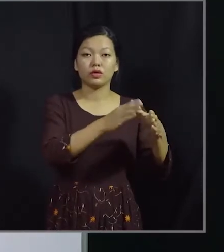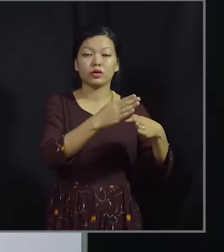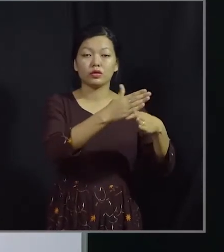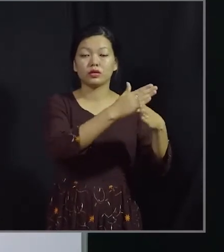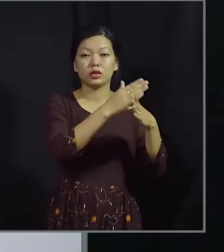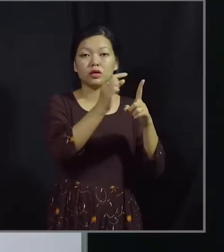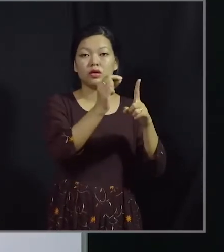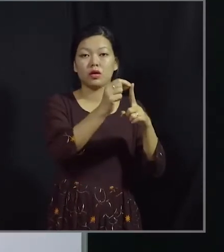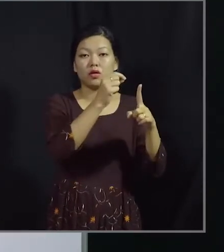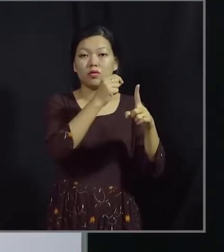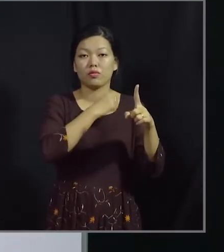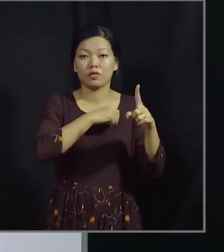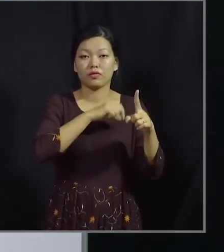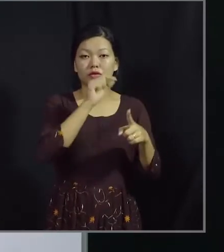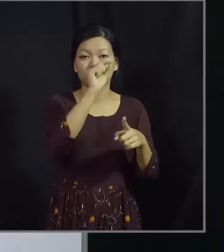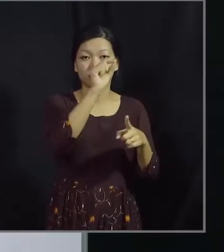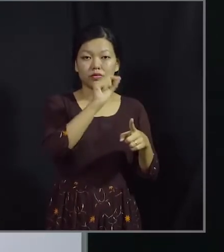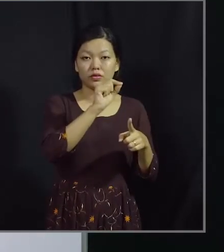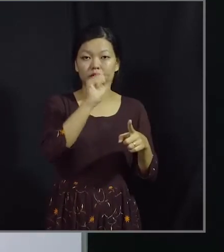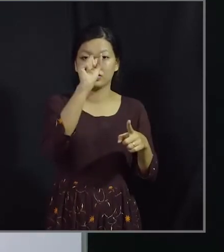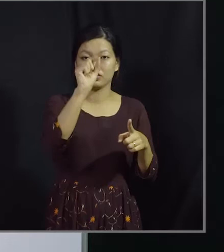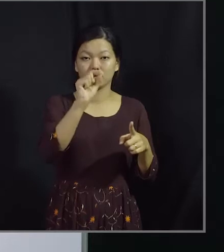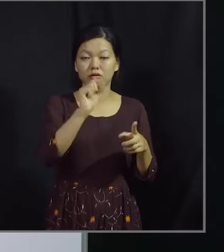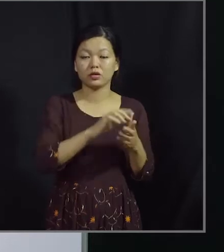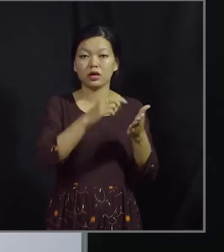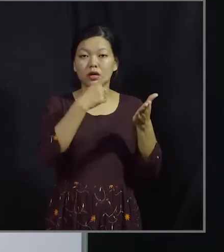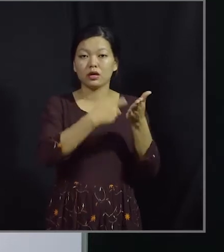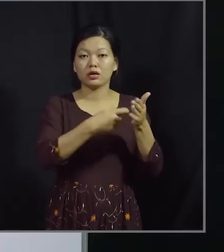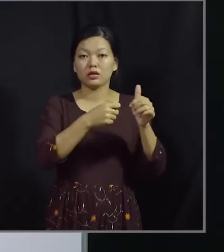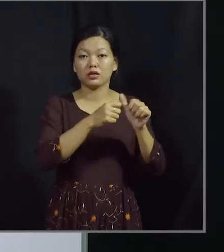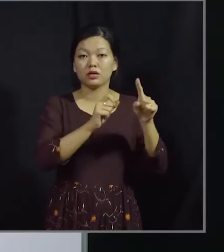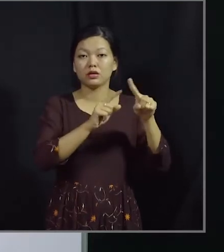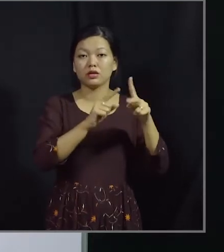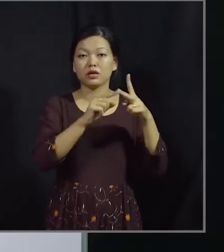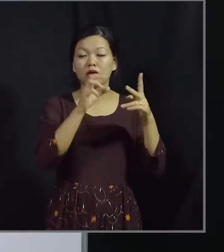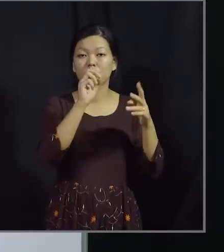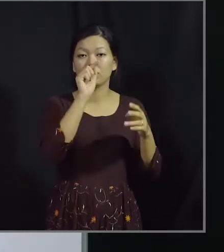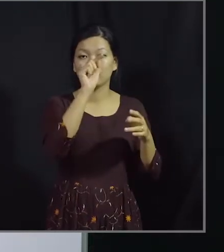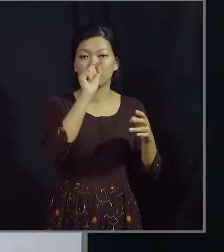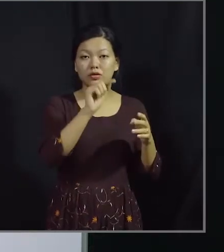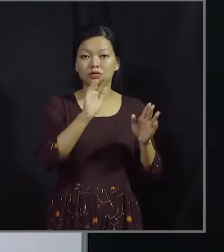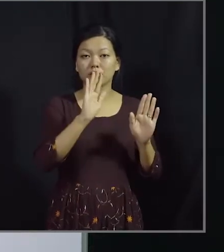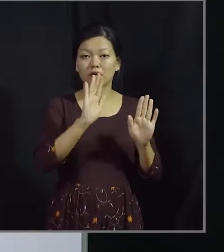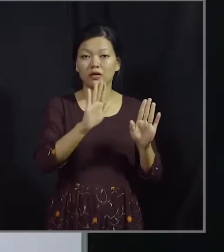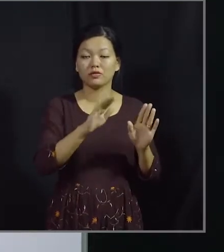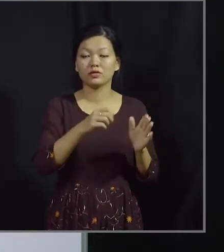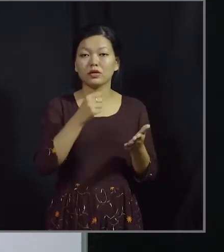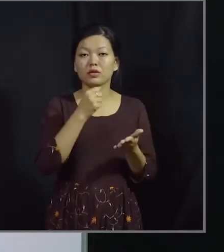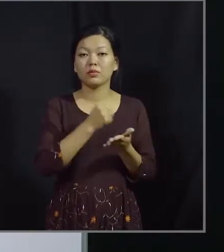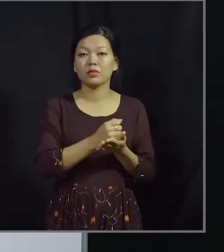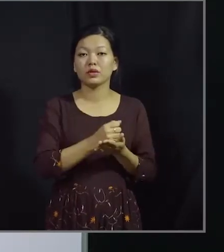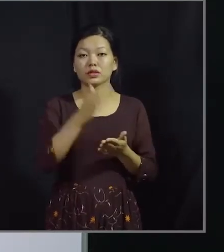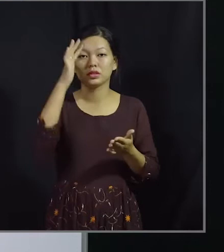retiring partner no longer exists and the new partner, the existing partner, all partners, has to decide in what